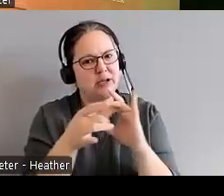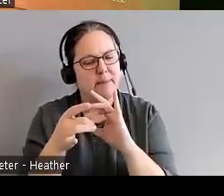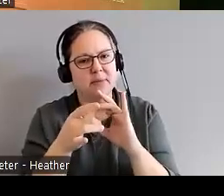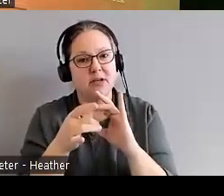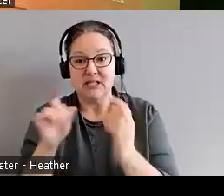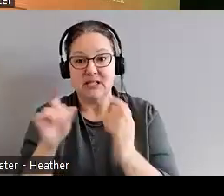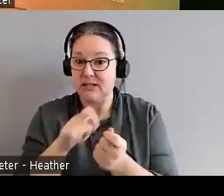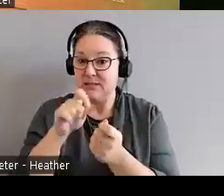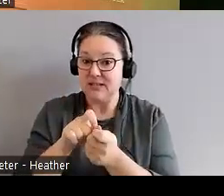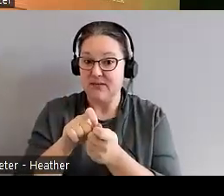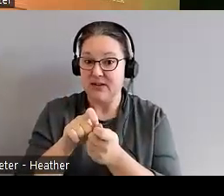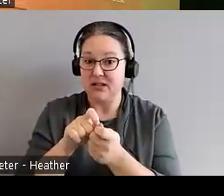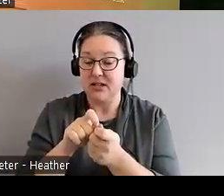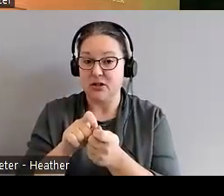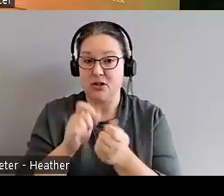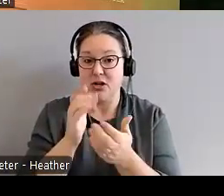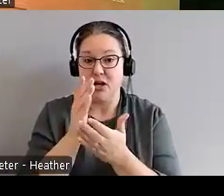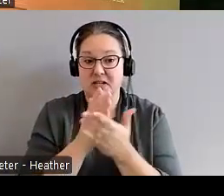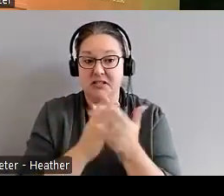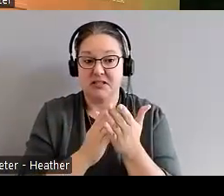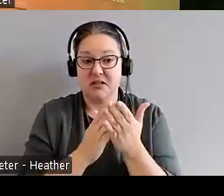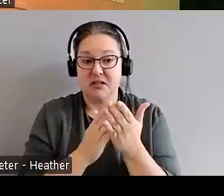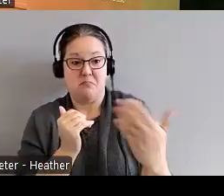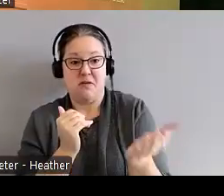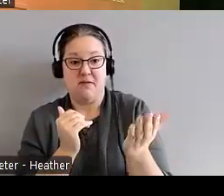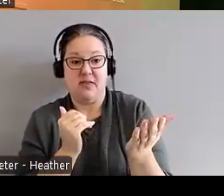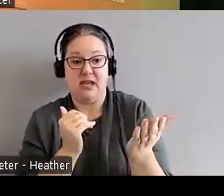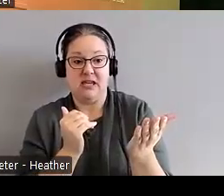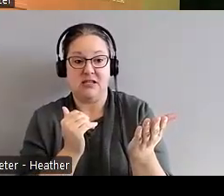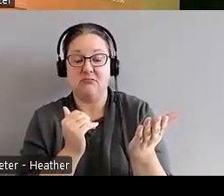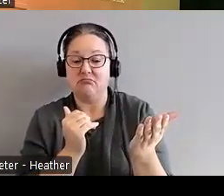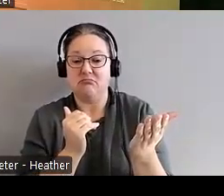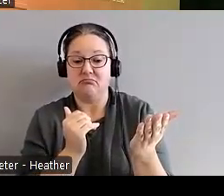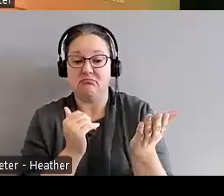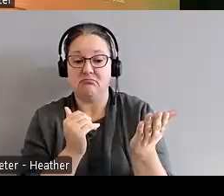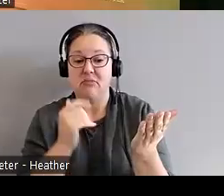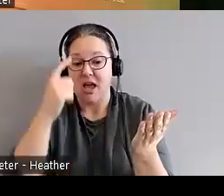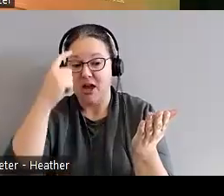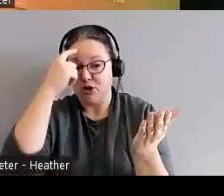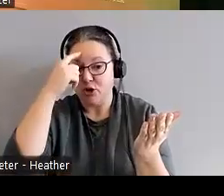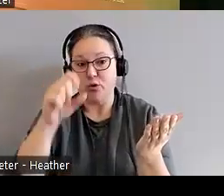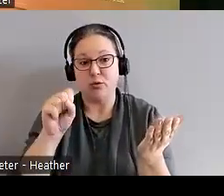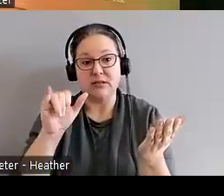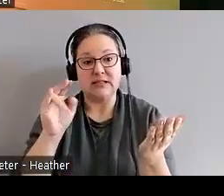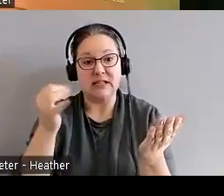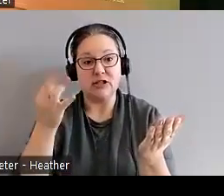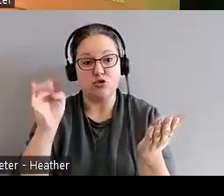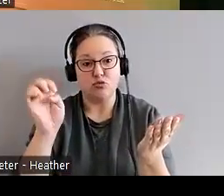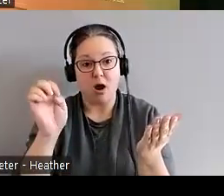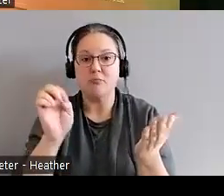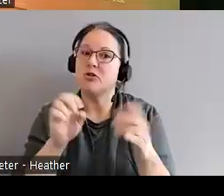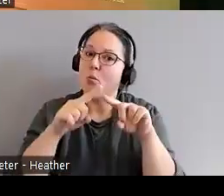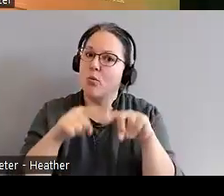because some of these neuropsychiatric syndrome was very reliable after coronary artery bypass